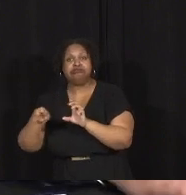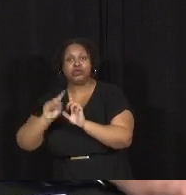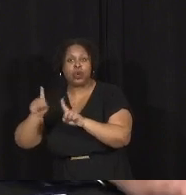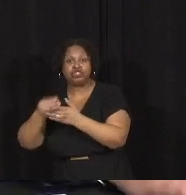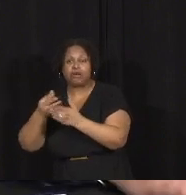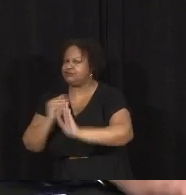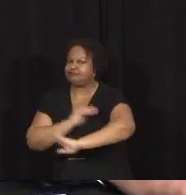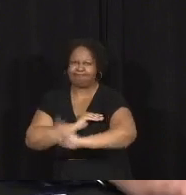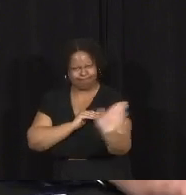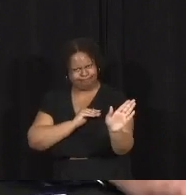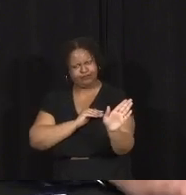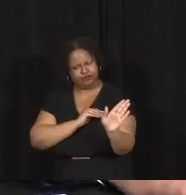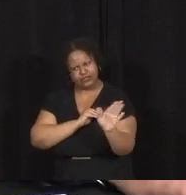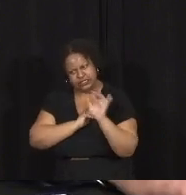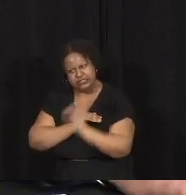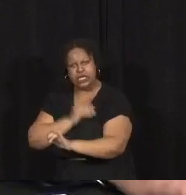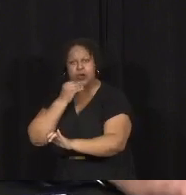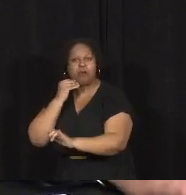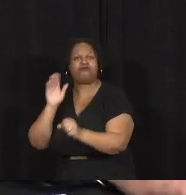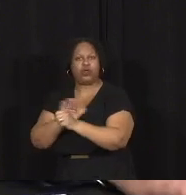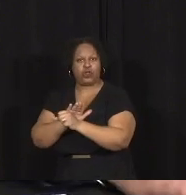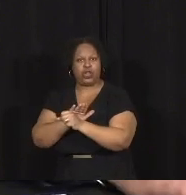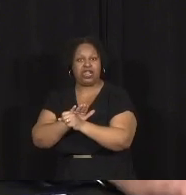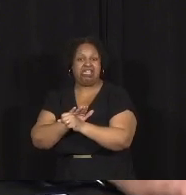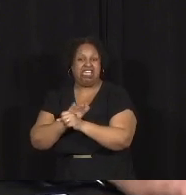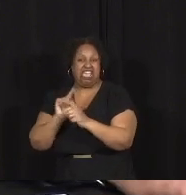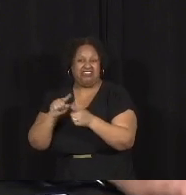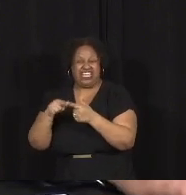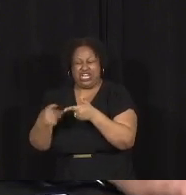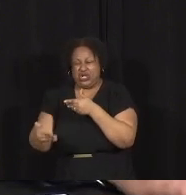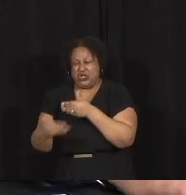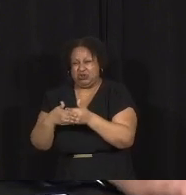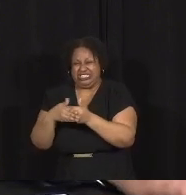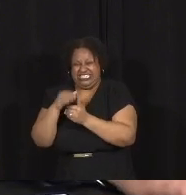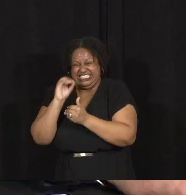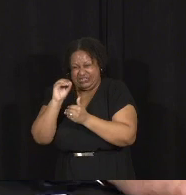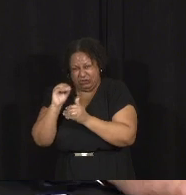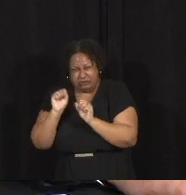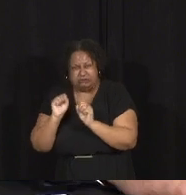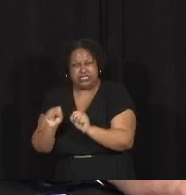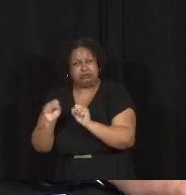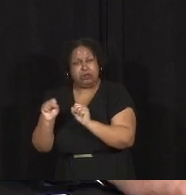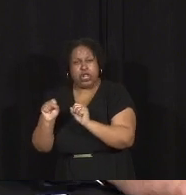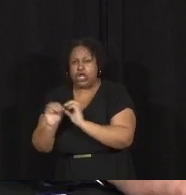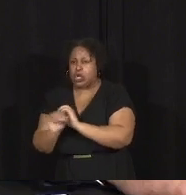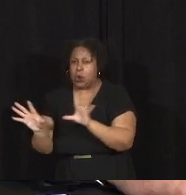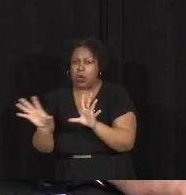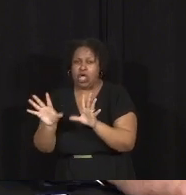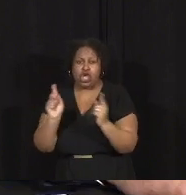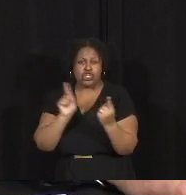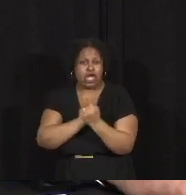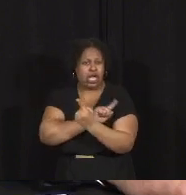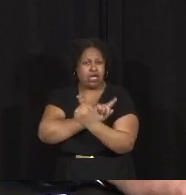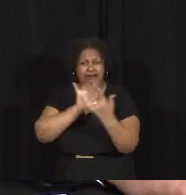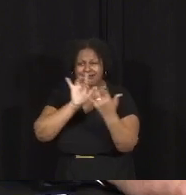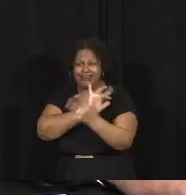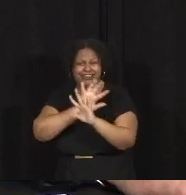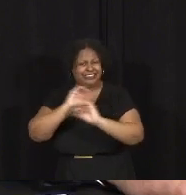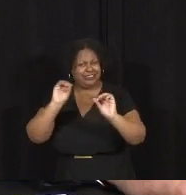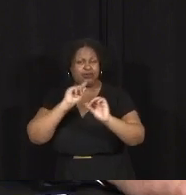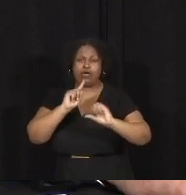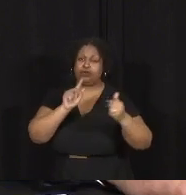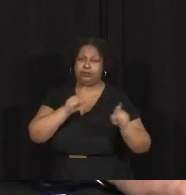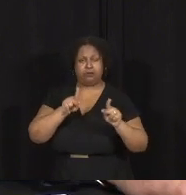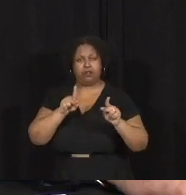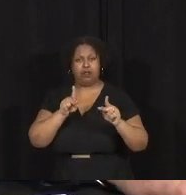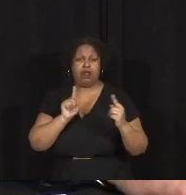possible their contact with other individuals. I'm sure you all see the importance of this, which is that